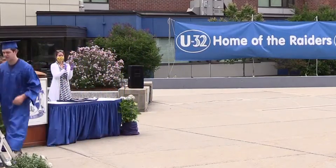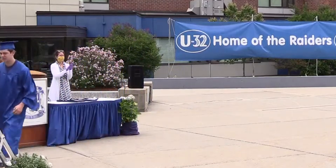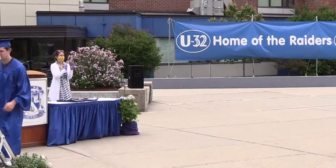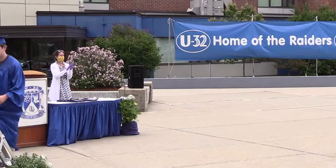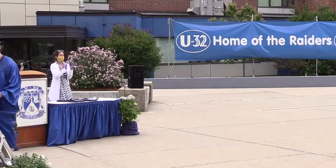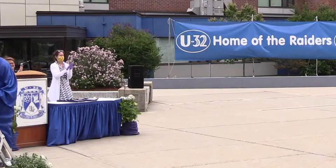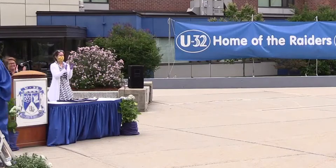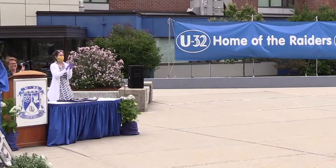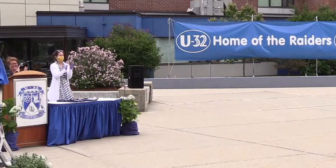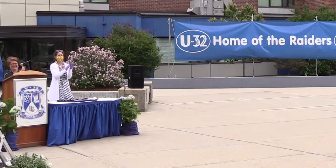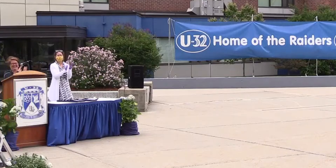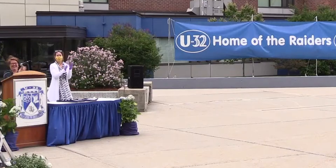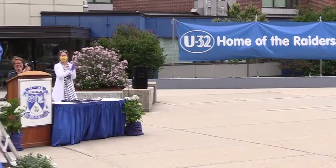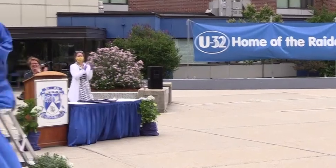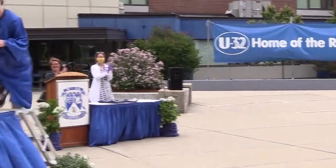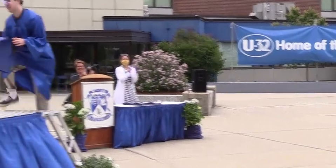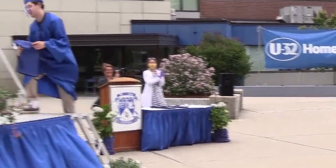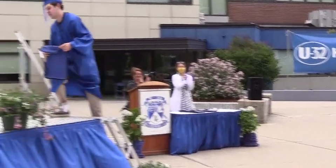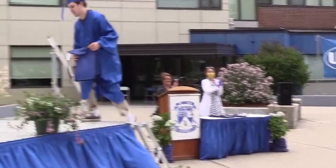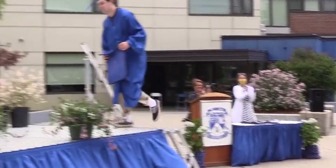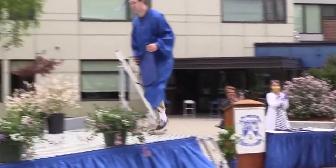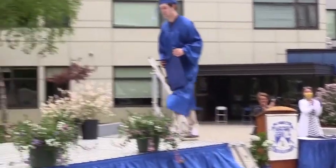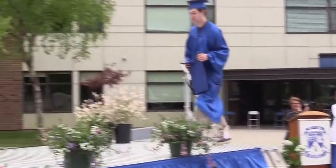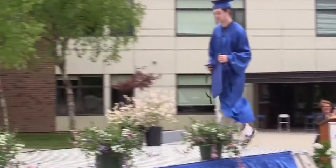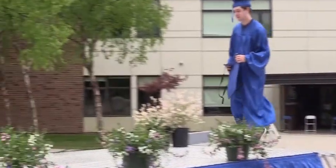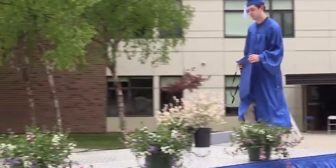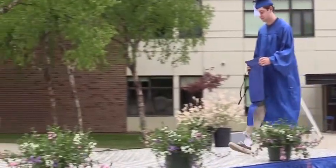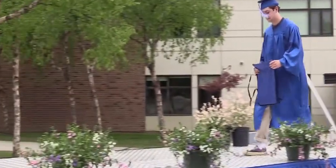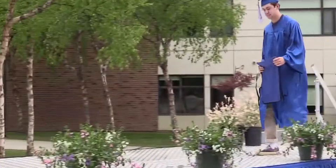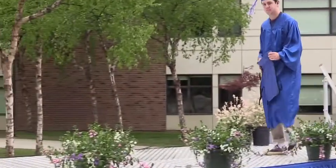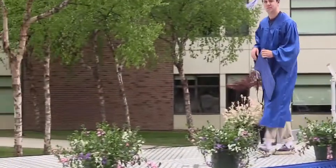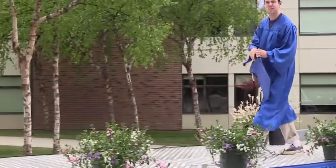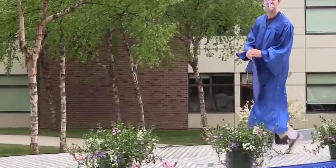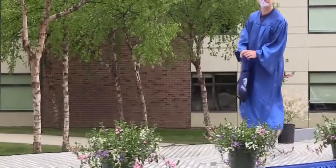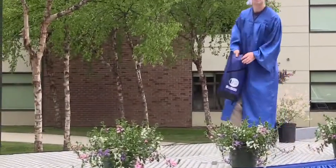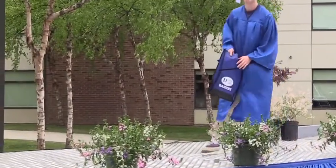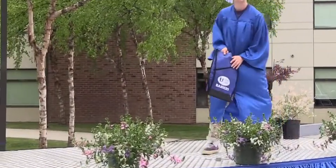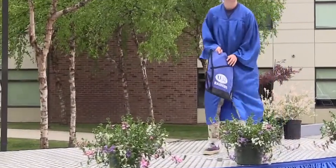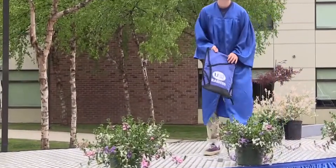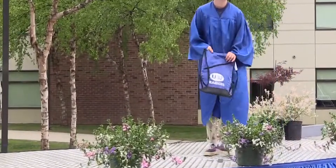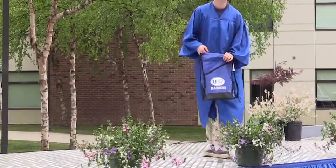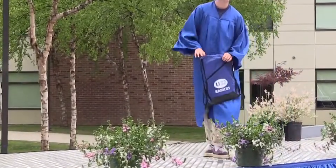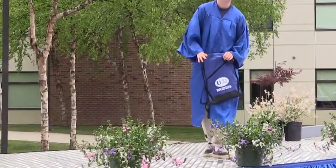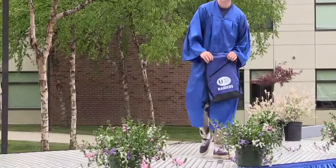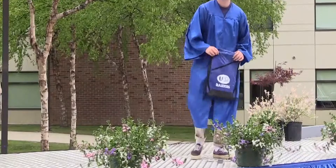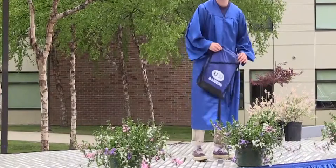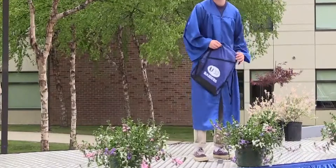Congratulations.